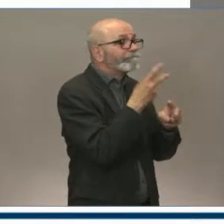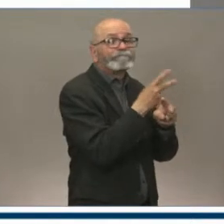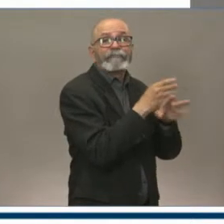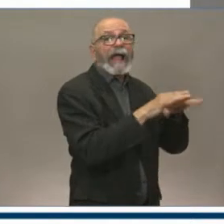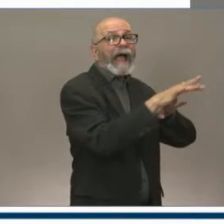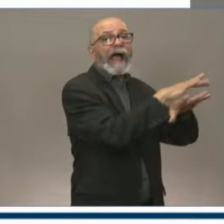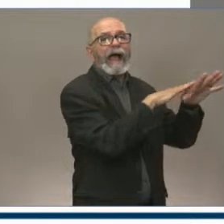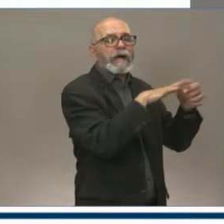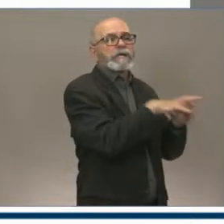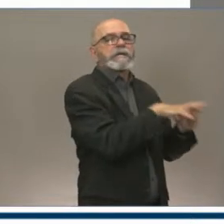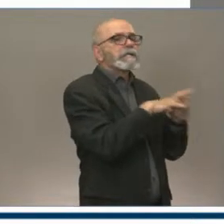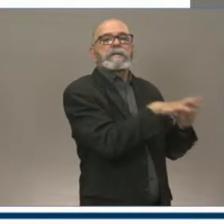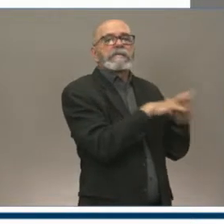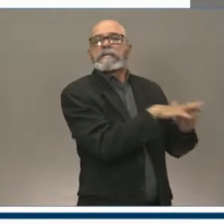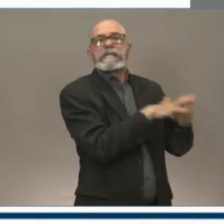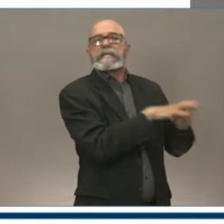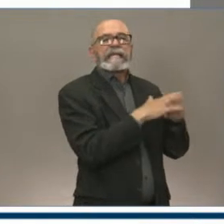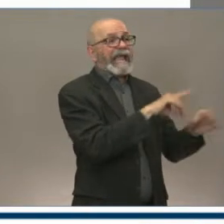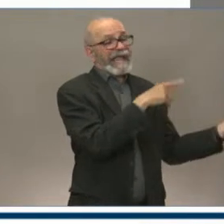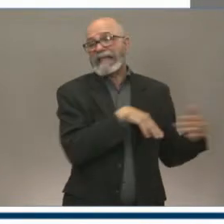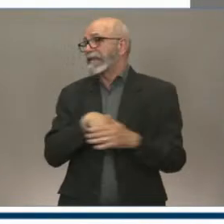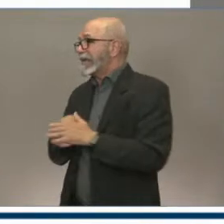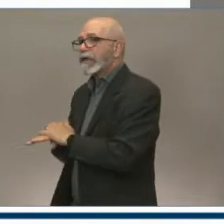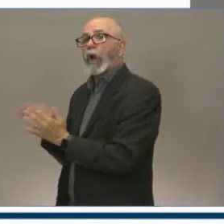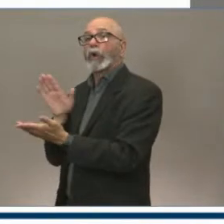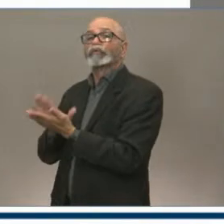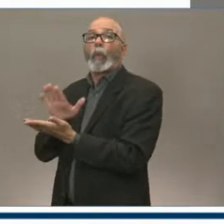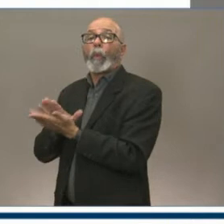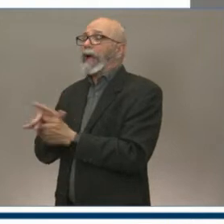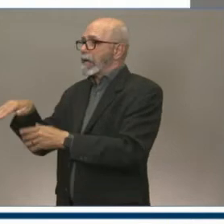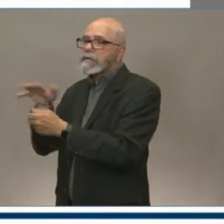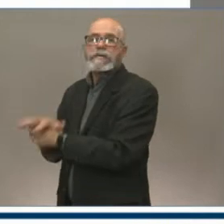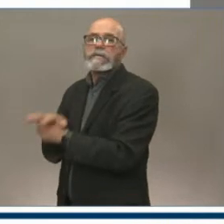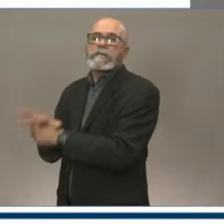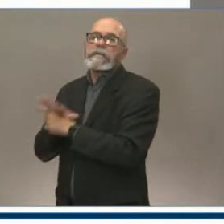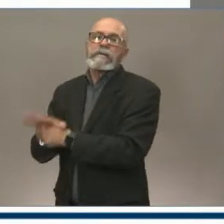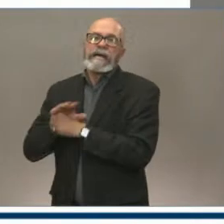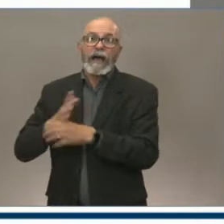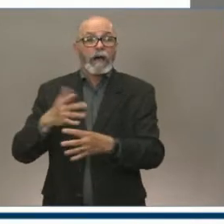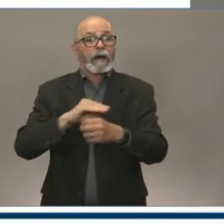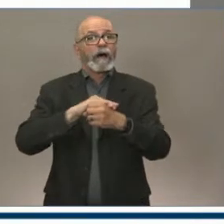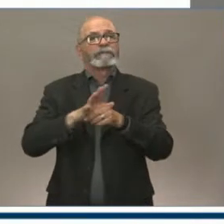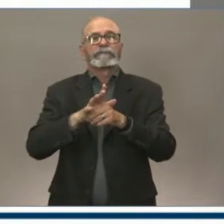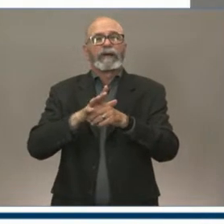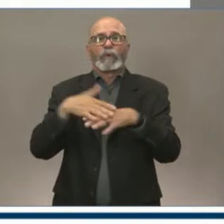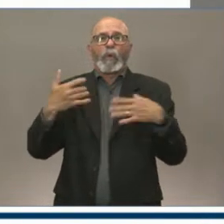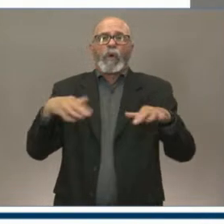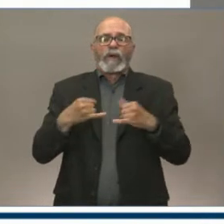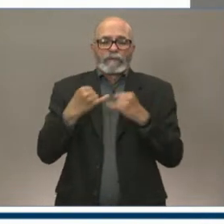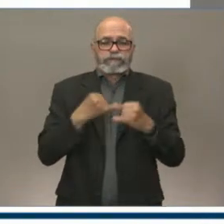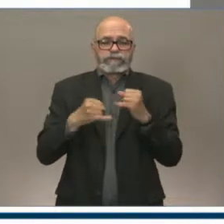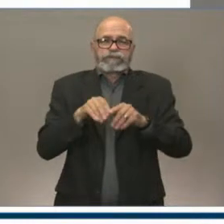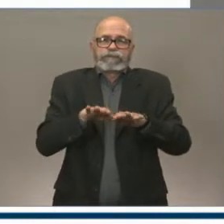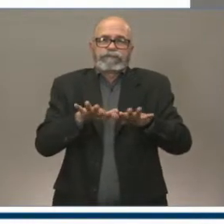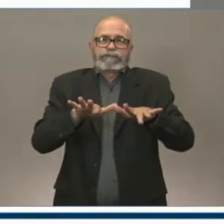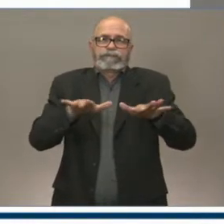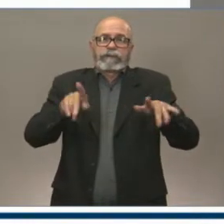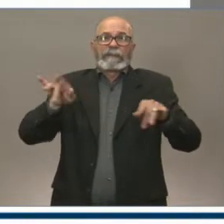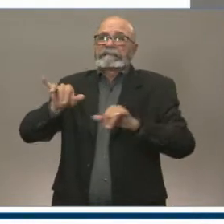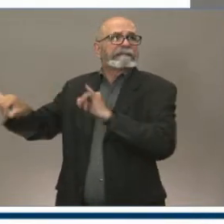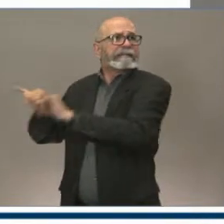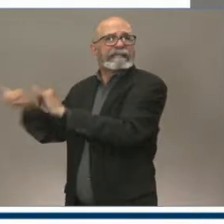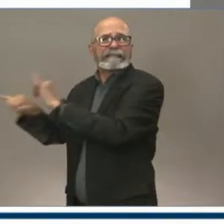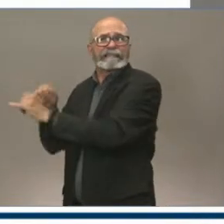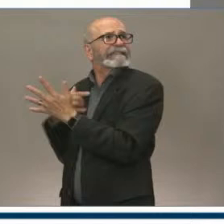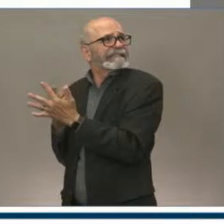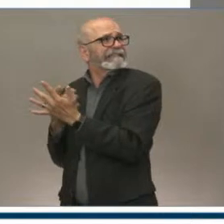system is under pressure. With widespread of the virus, lots and lots of people have to be isolated, either while they're waiting for a test or, if it's a higher